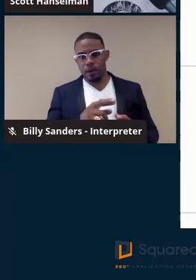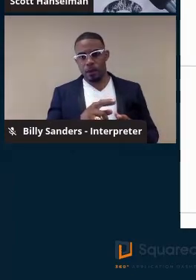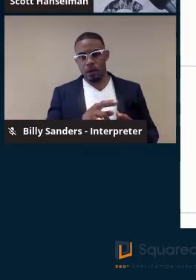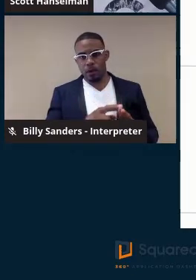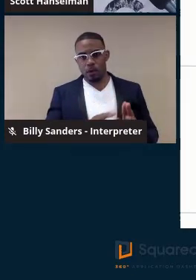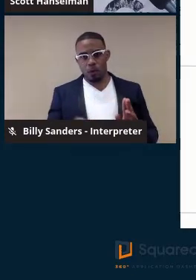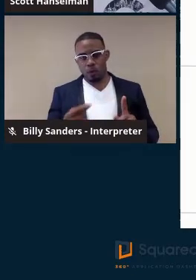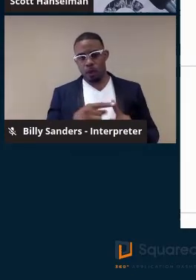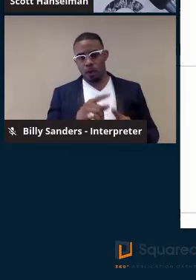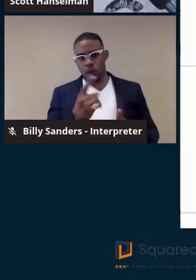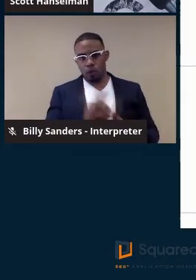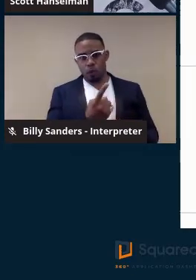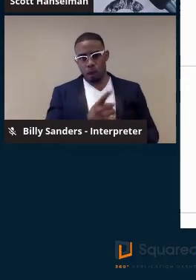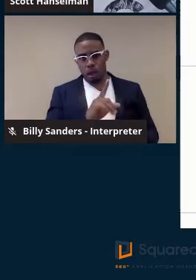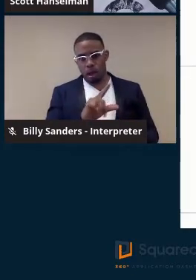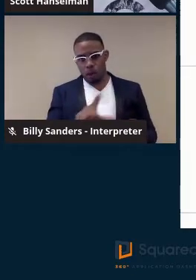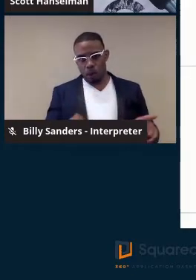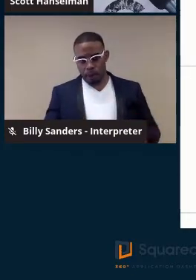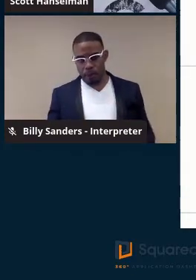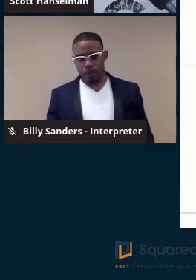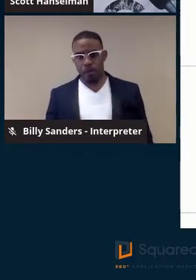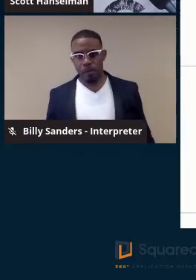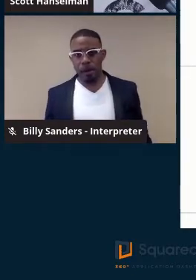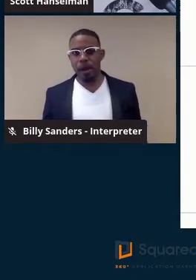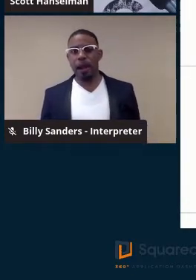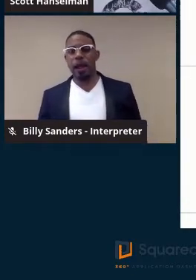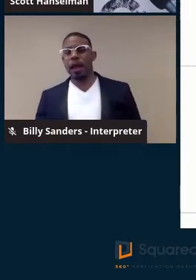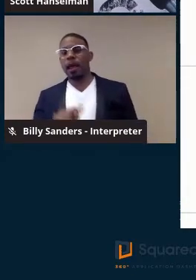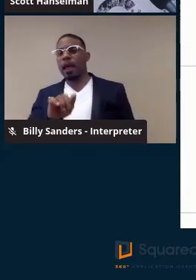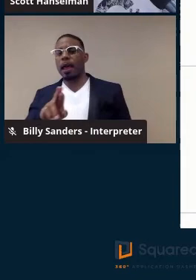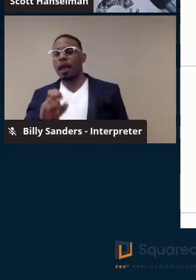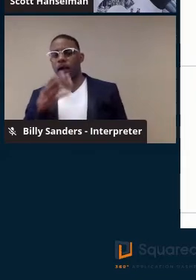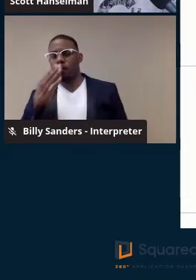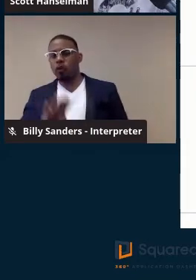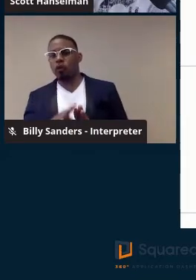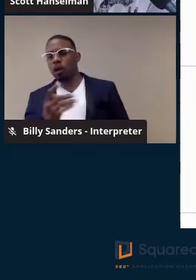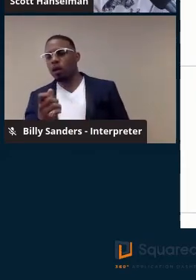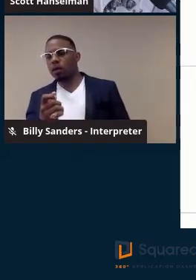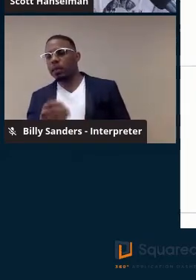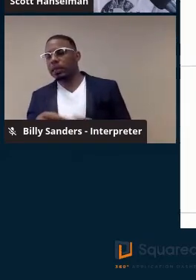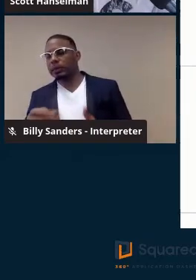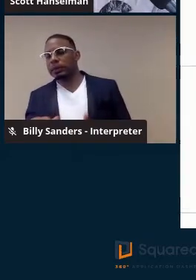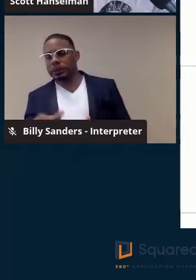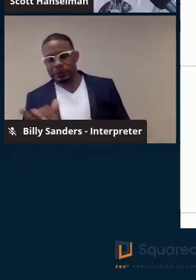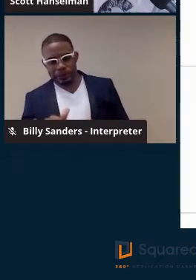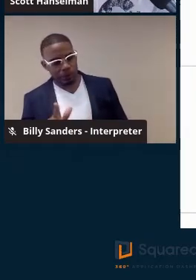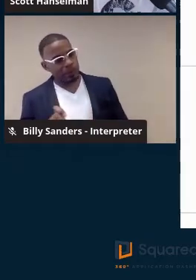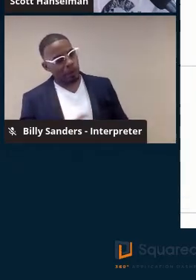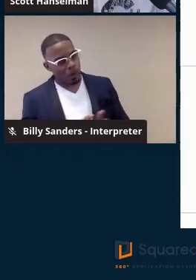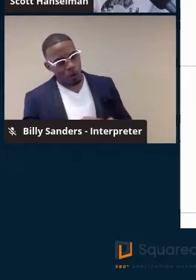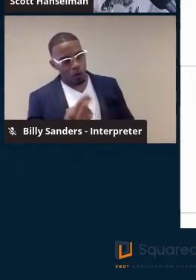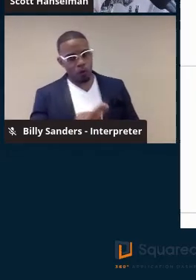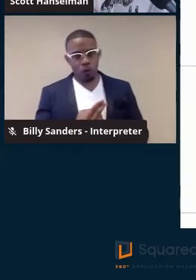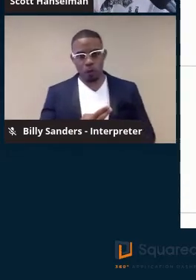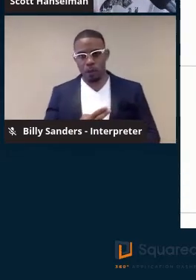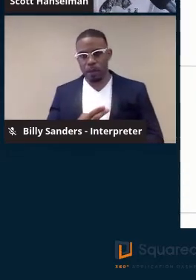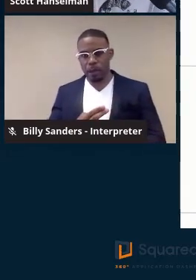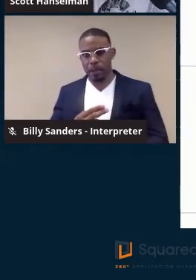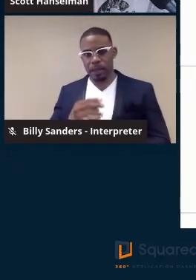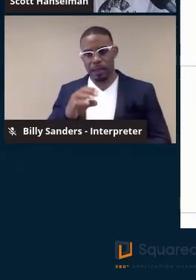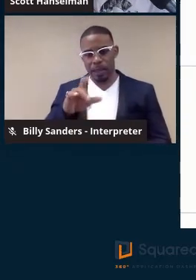correct location. Azure Front Door is a little bit expensive. You could also use